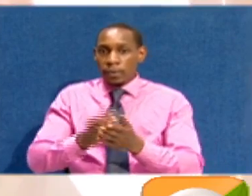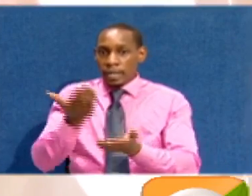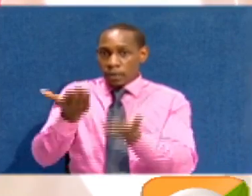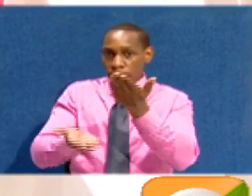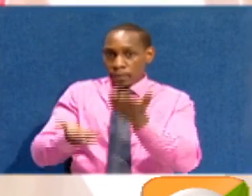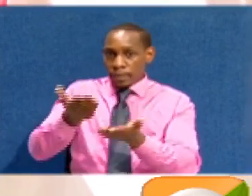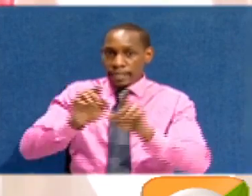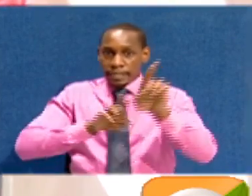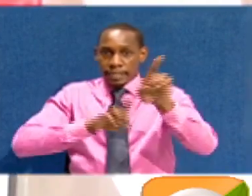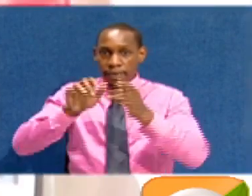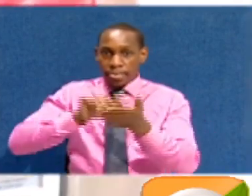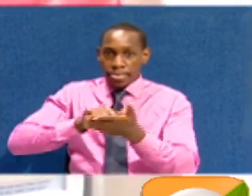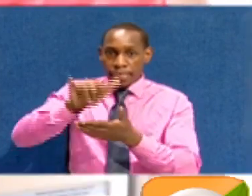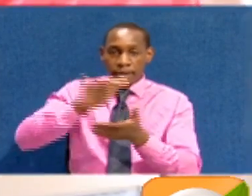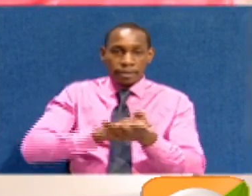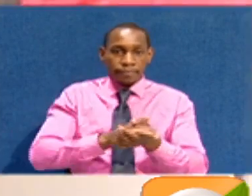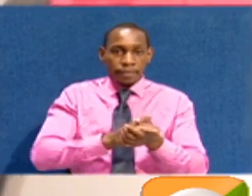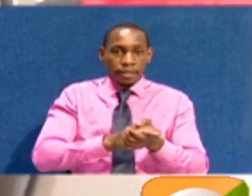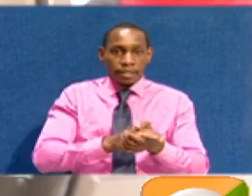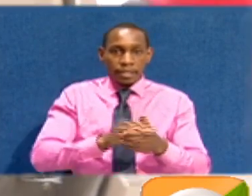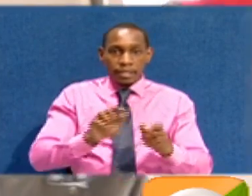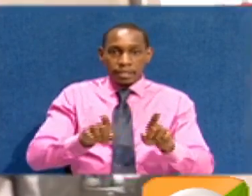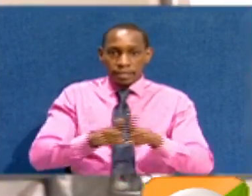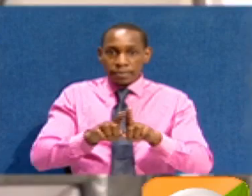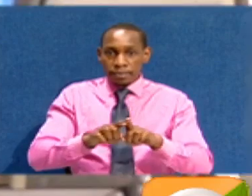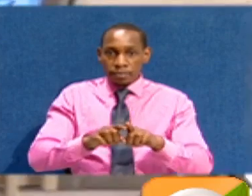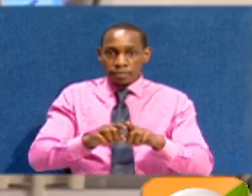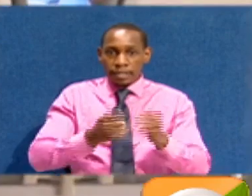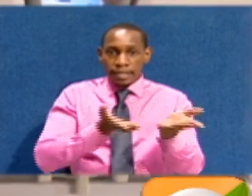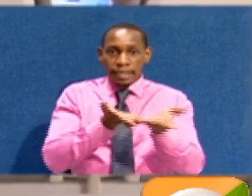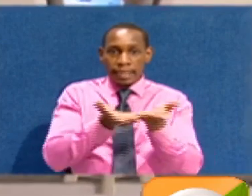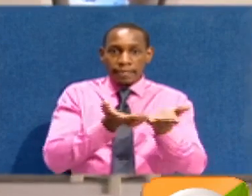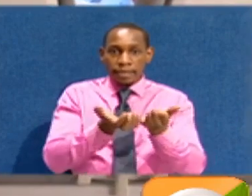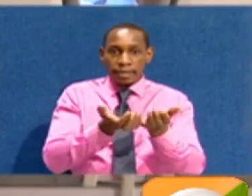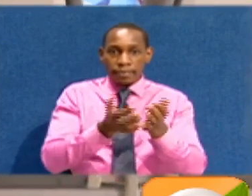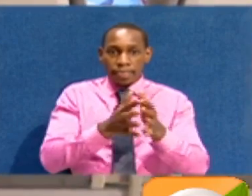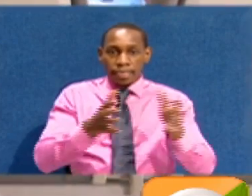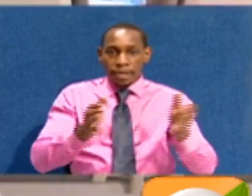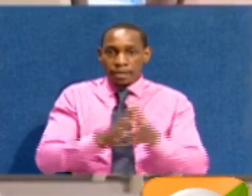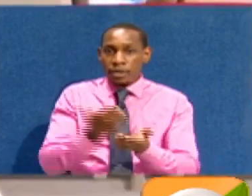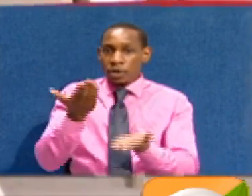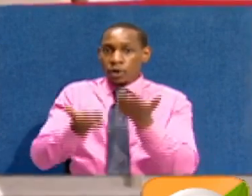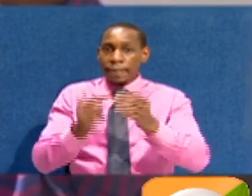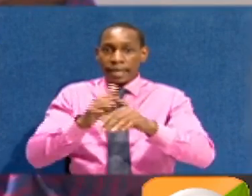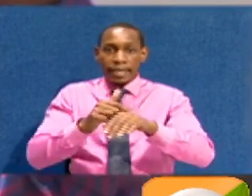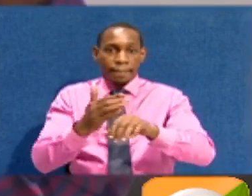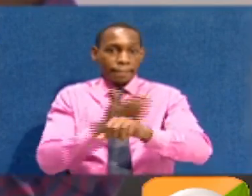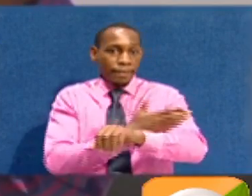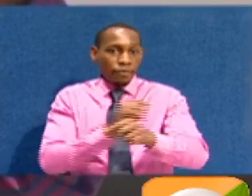waters. The carriers added more offerings to their service. Compared to pre-COVID,